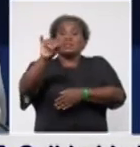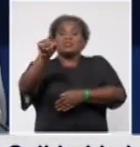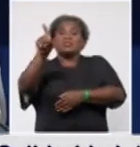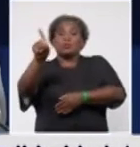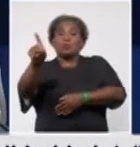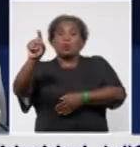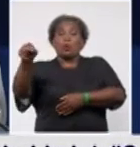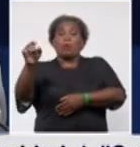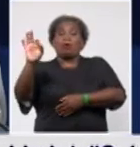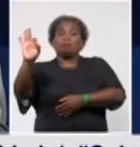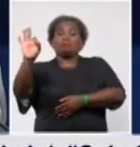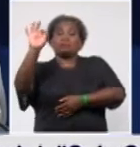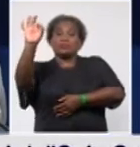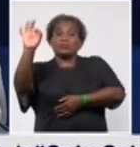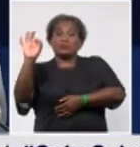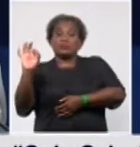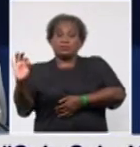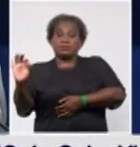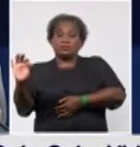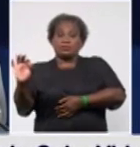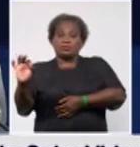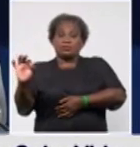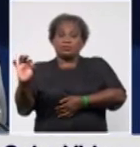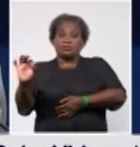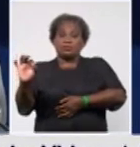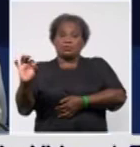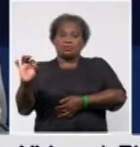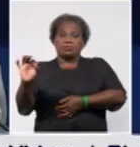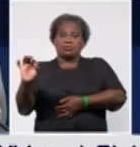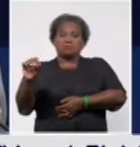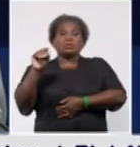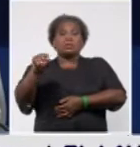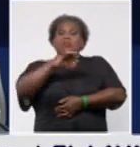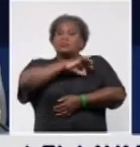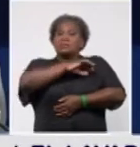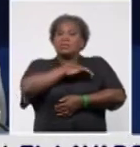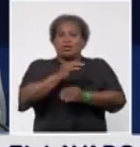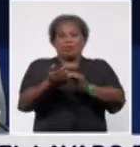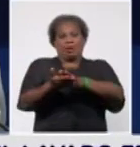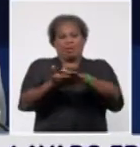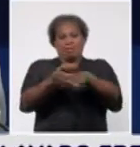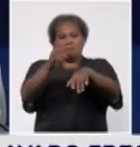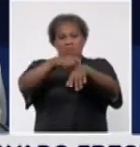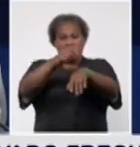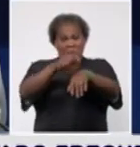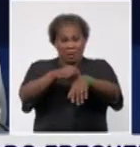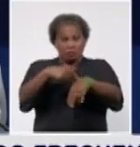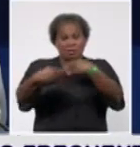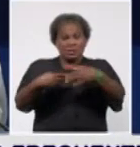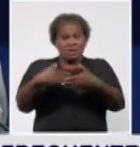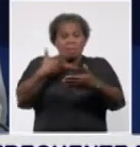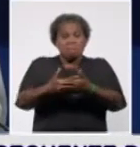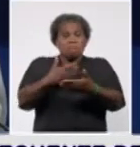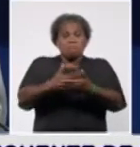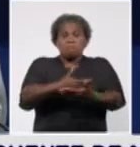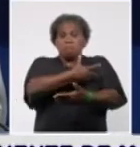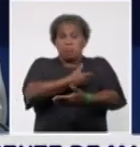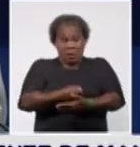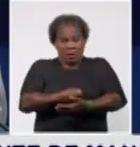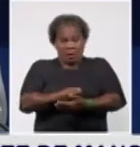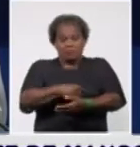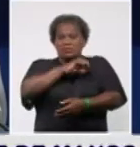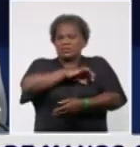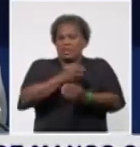days. A lack of symptoms is an important and complicated feature of the virus, which makes it